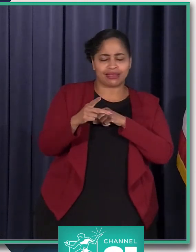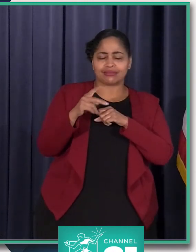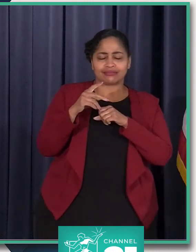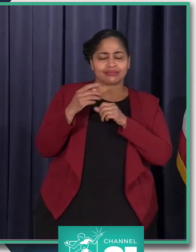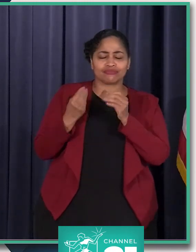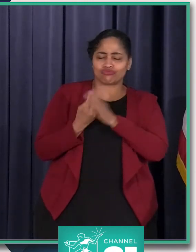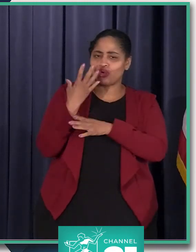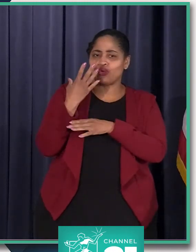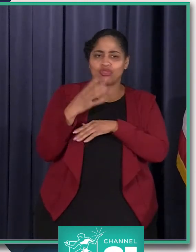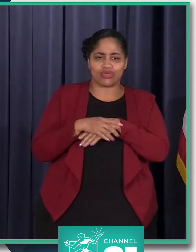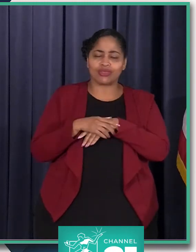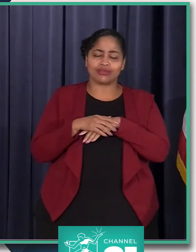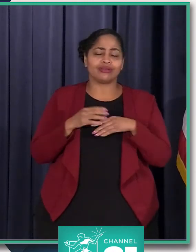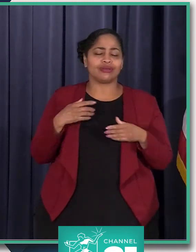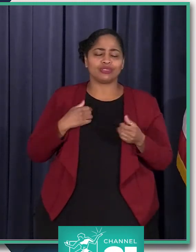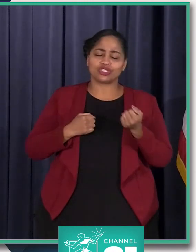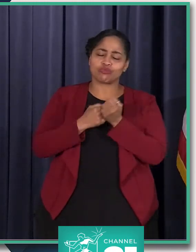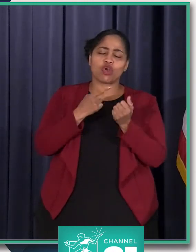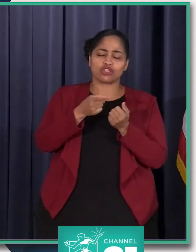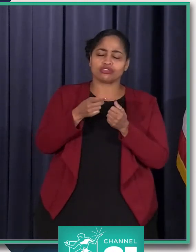done a terrific job over there. Thank you.